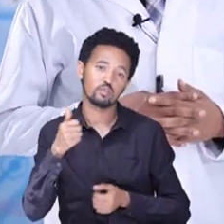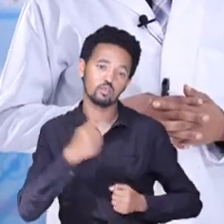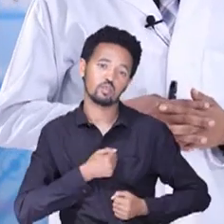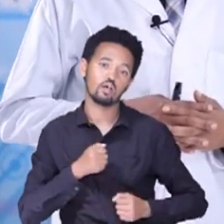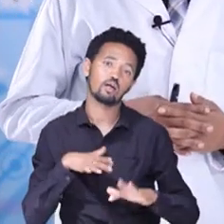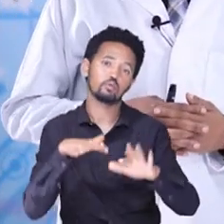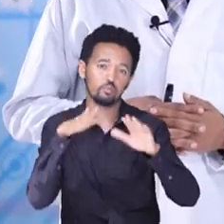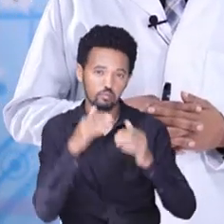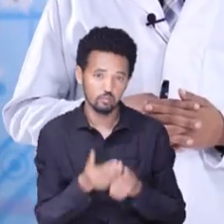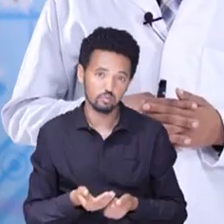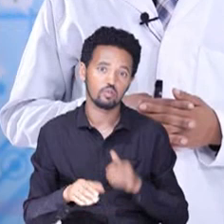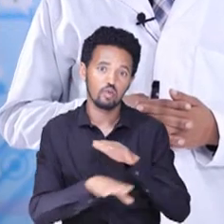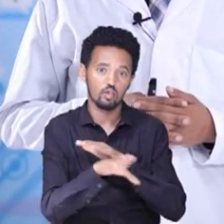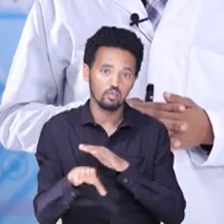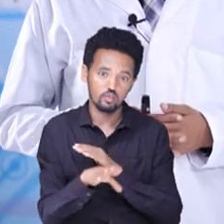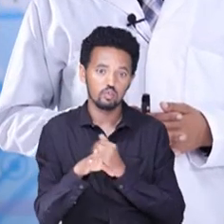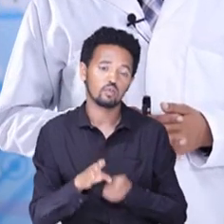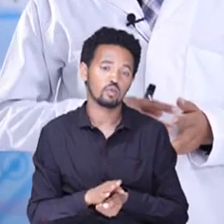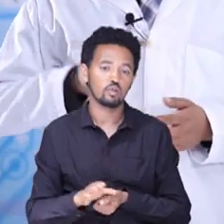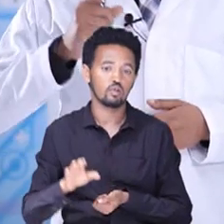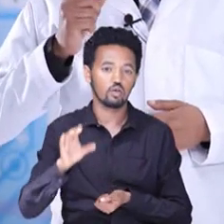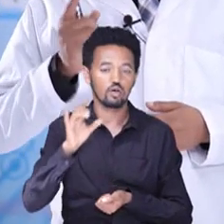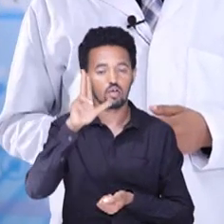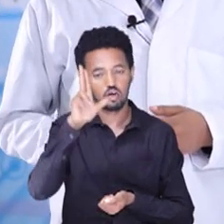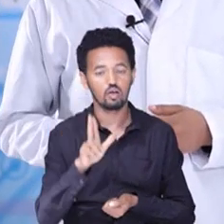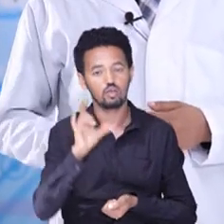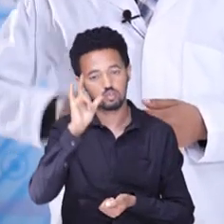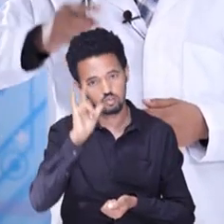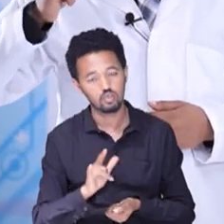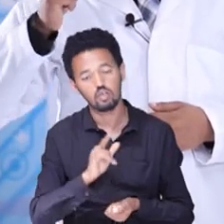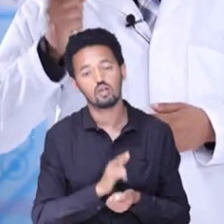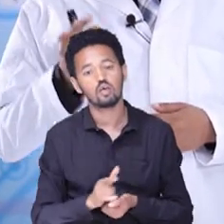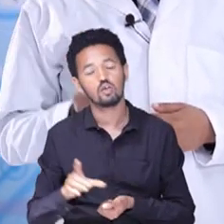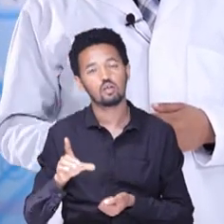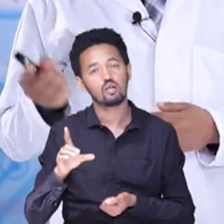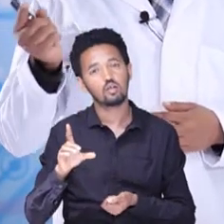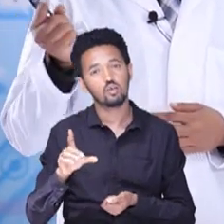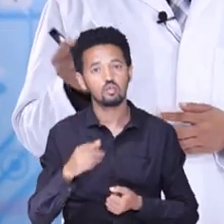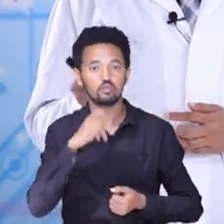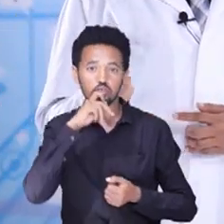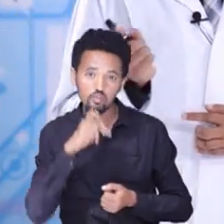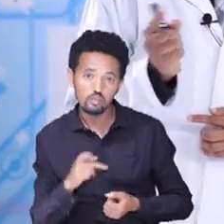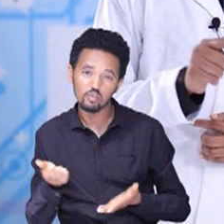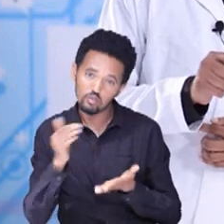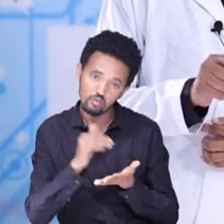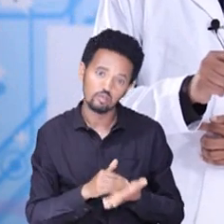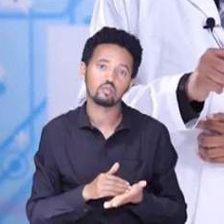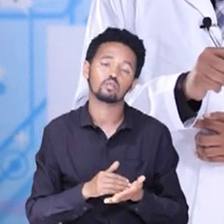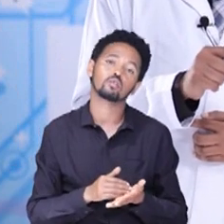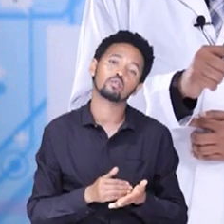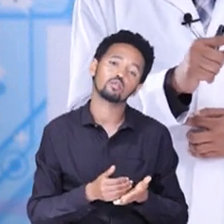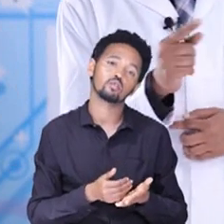against TPLF under Raza campaign. Mind you, student, Dirk implemented to against